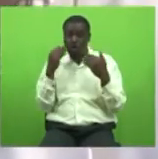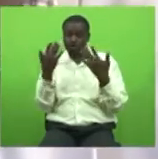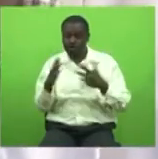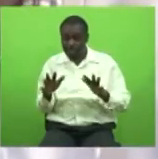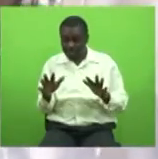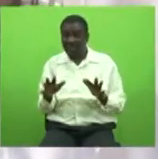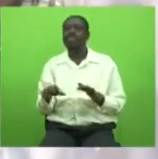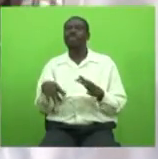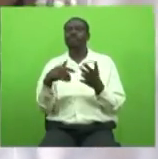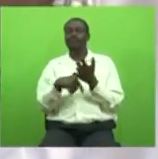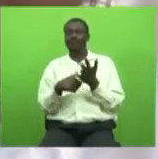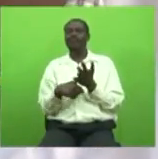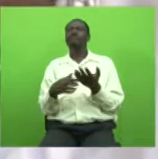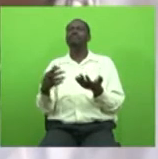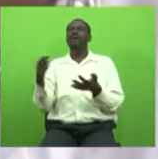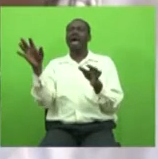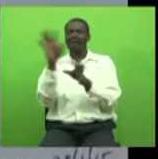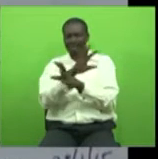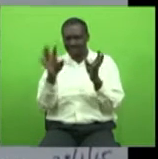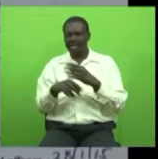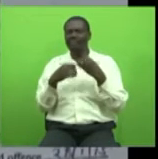properly documented, and well preserved.